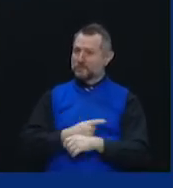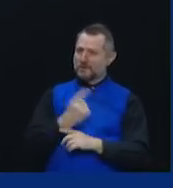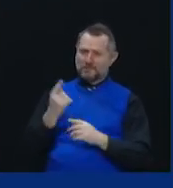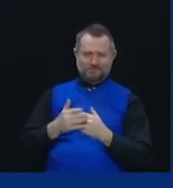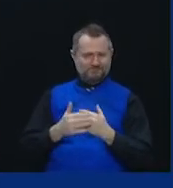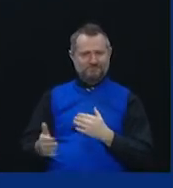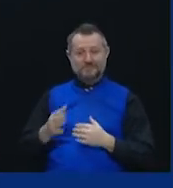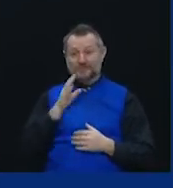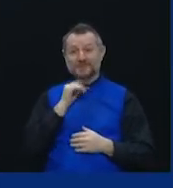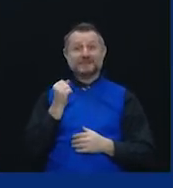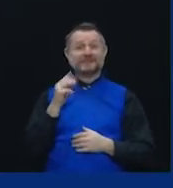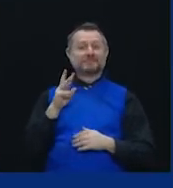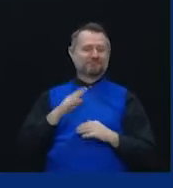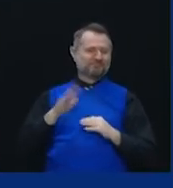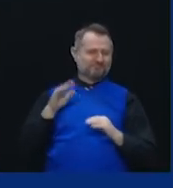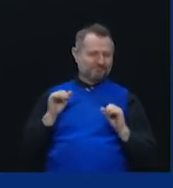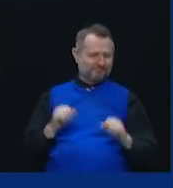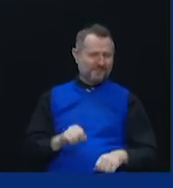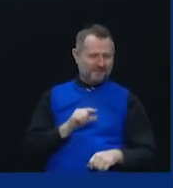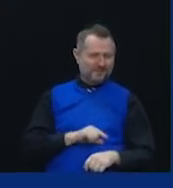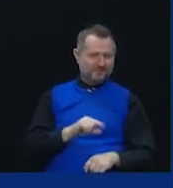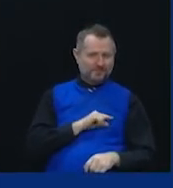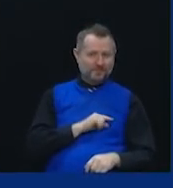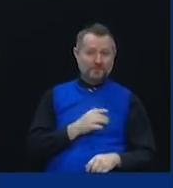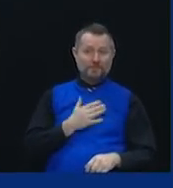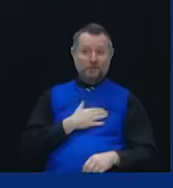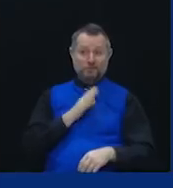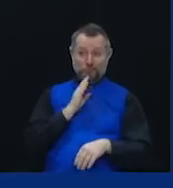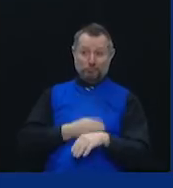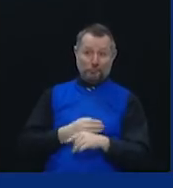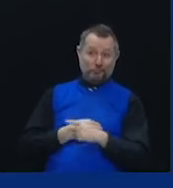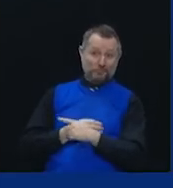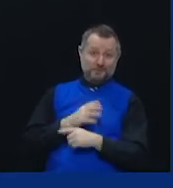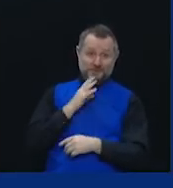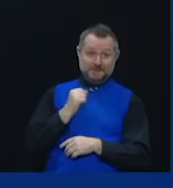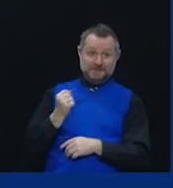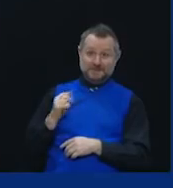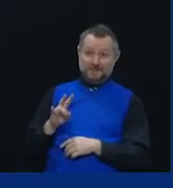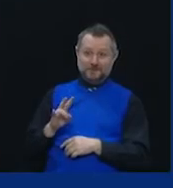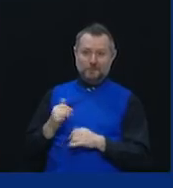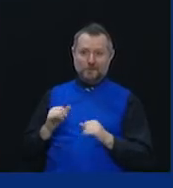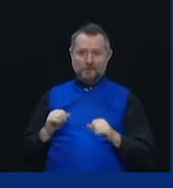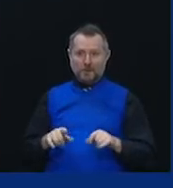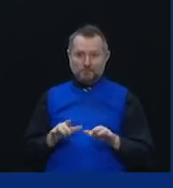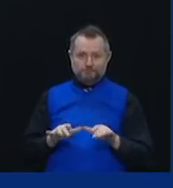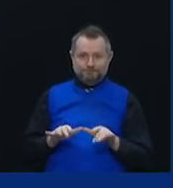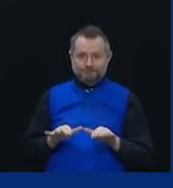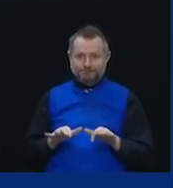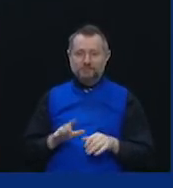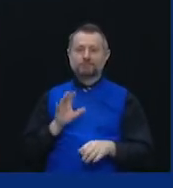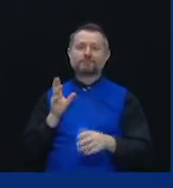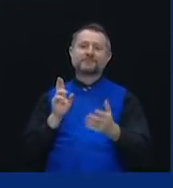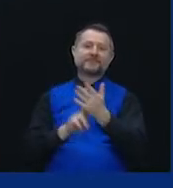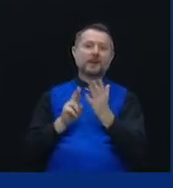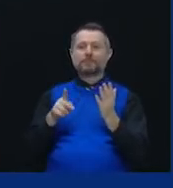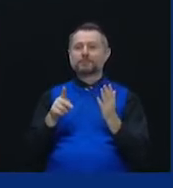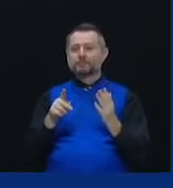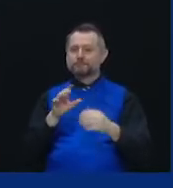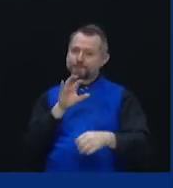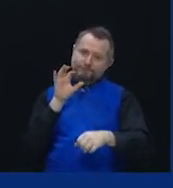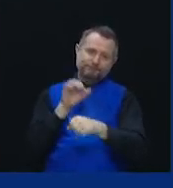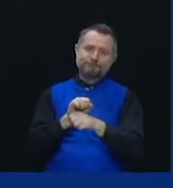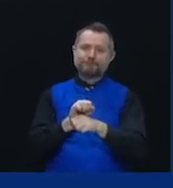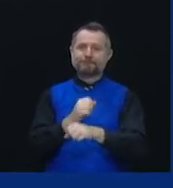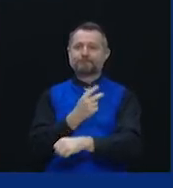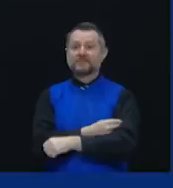get the vaccine, and I can tell you my daughter, who's 17, is on the website today getting signed up. These vaccines